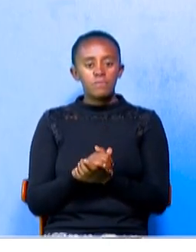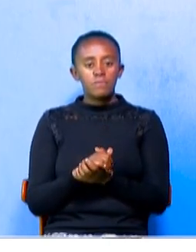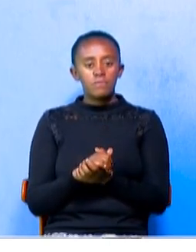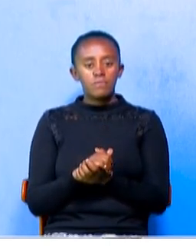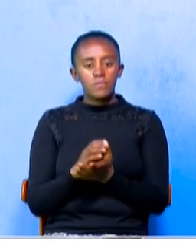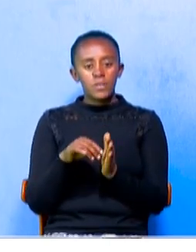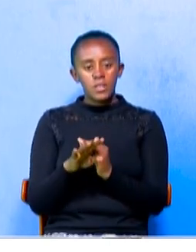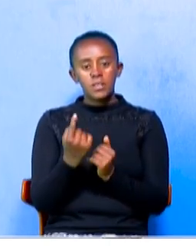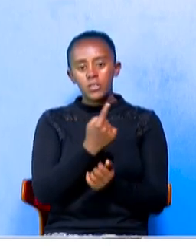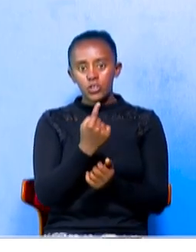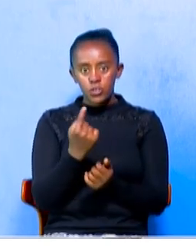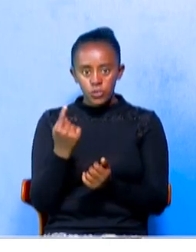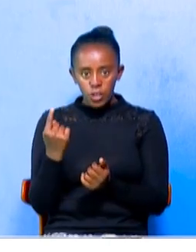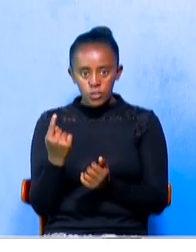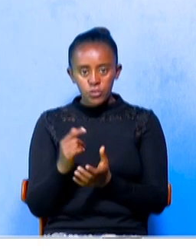in such